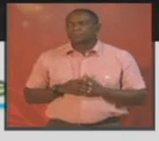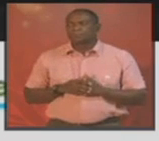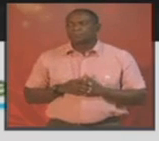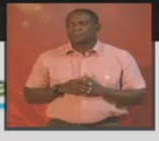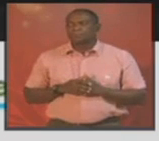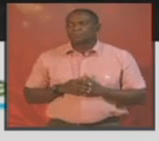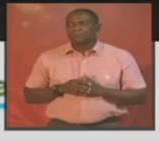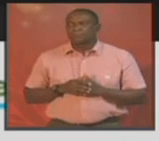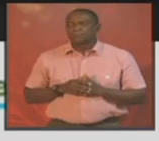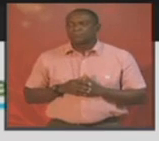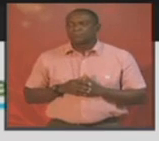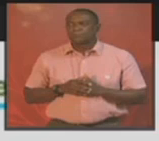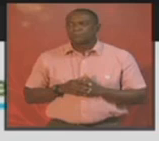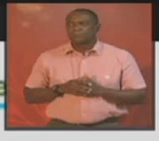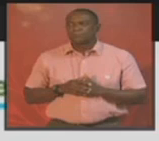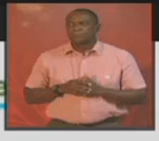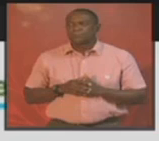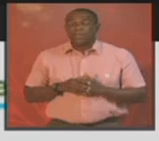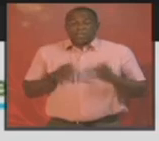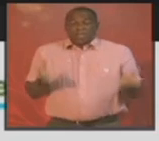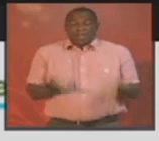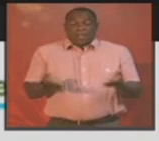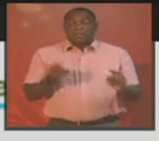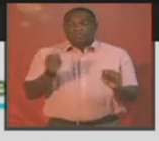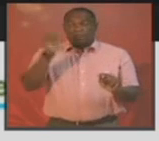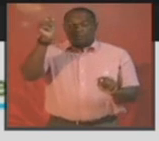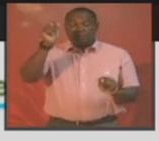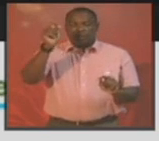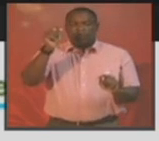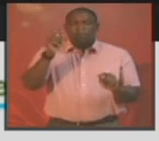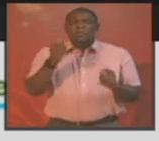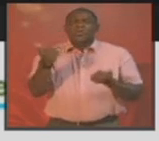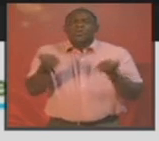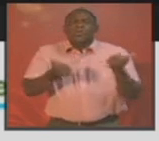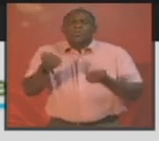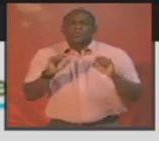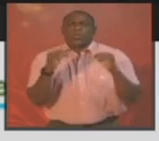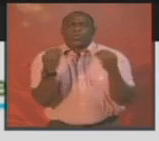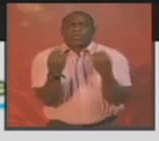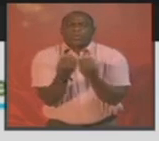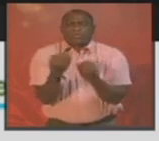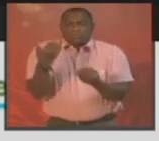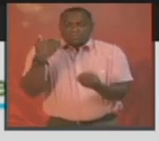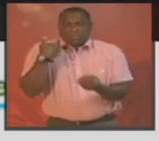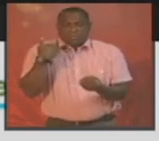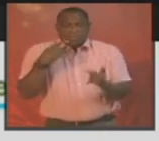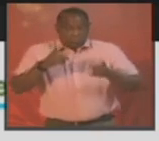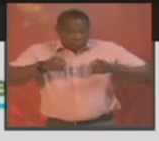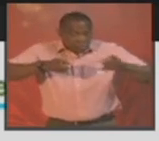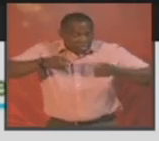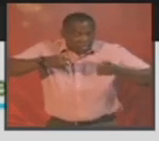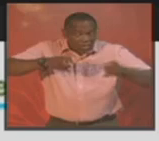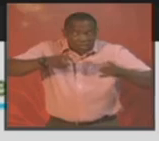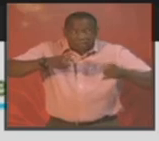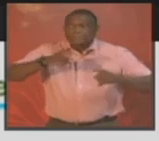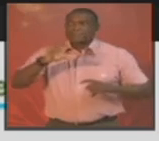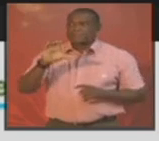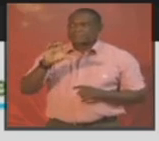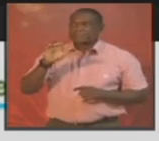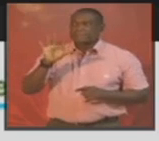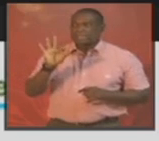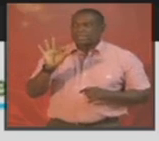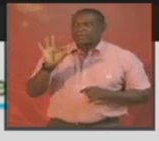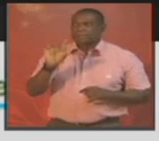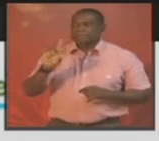In terms of the regulatory body in Trinidad and Tobago, we do have the Chemistry, Food and Drugs Division, CFDD, as well